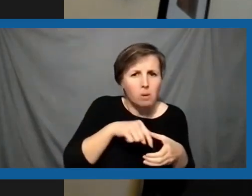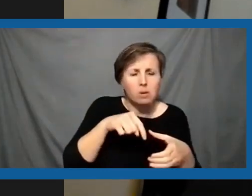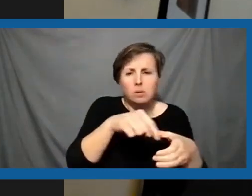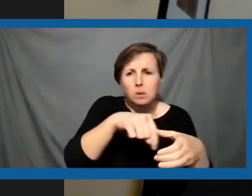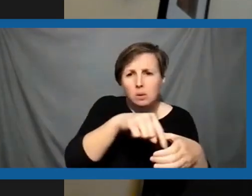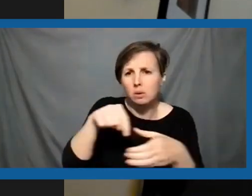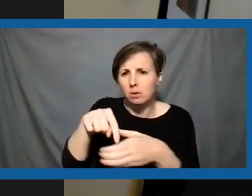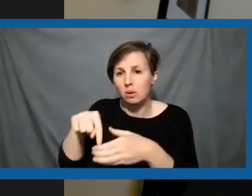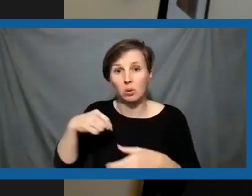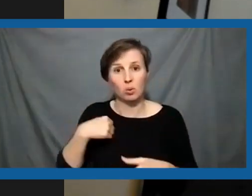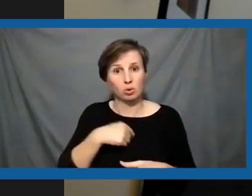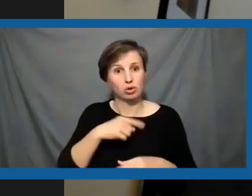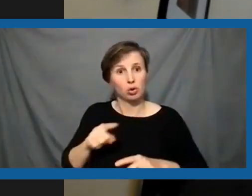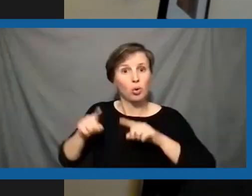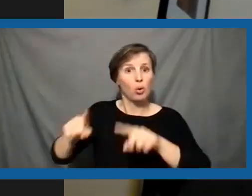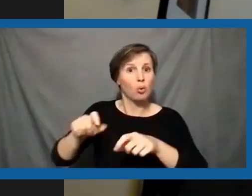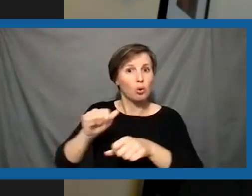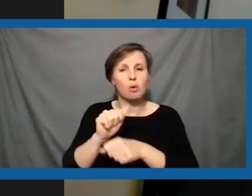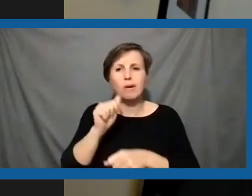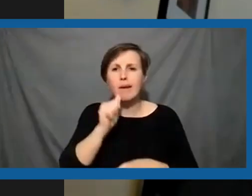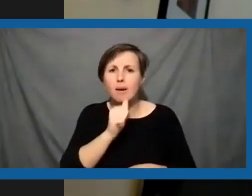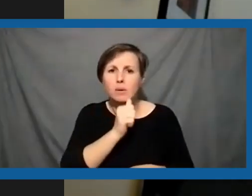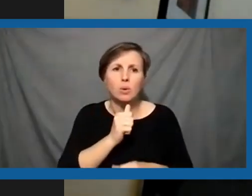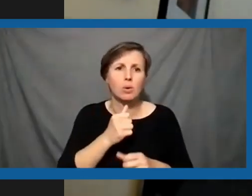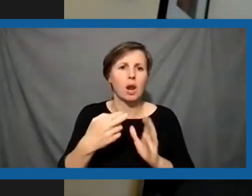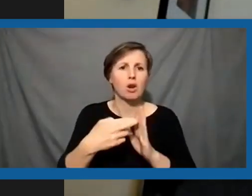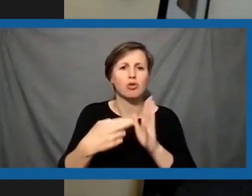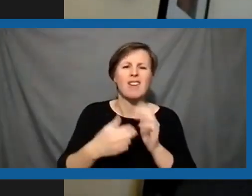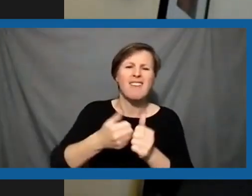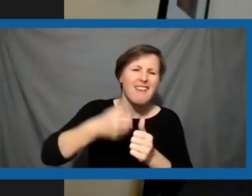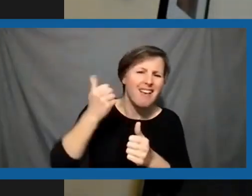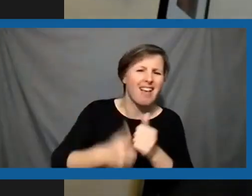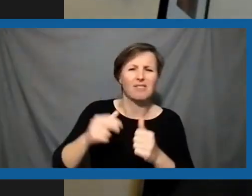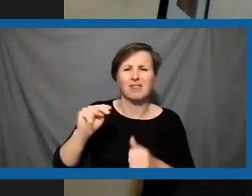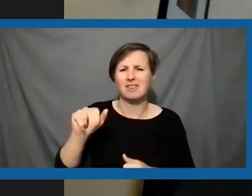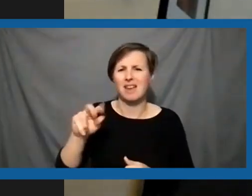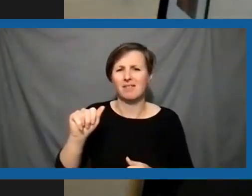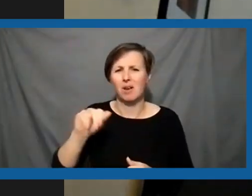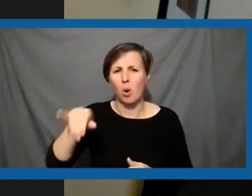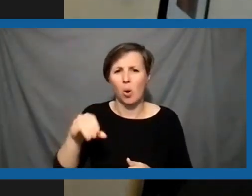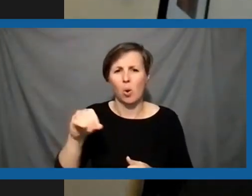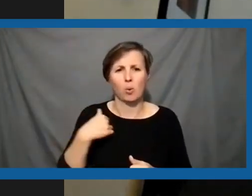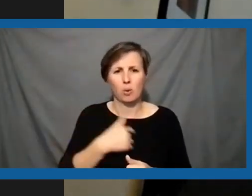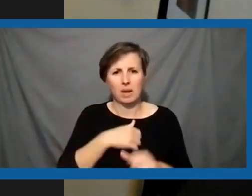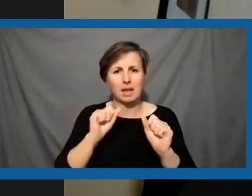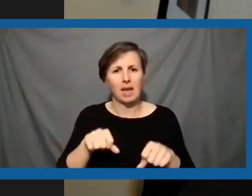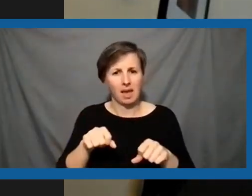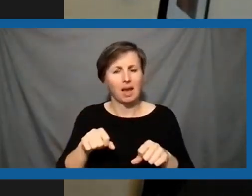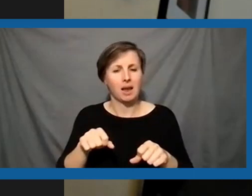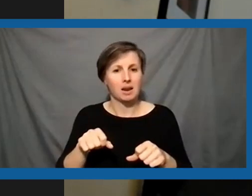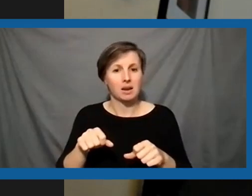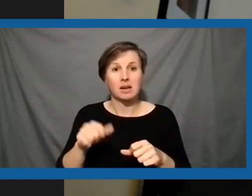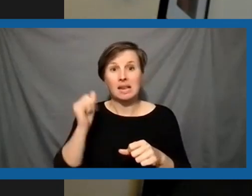and work in Arizona and register every Navajo we can, because if every Indian in